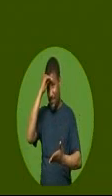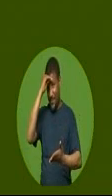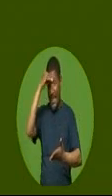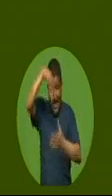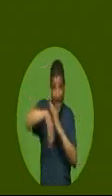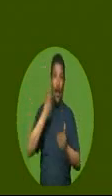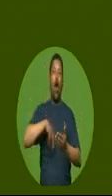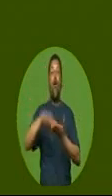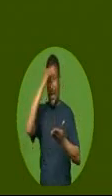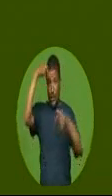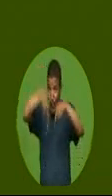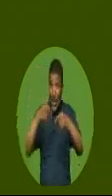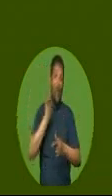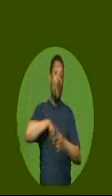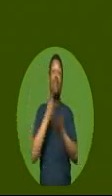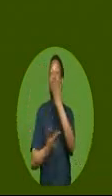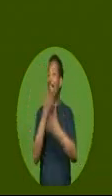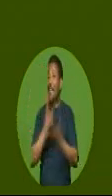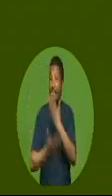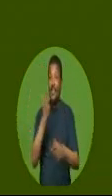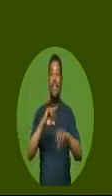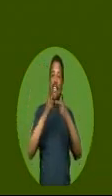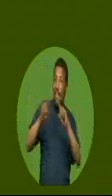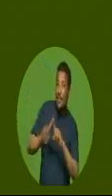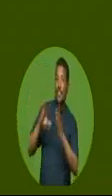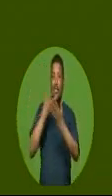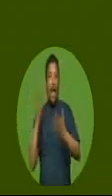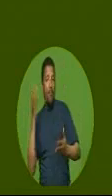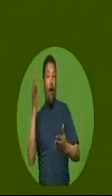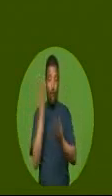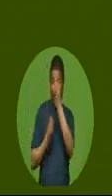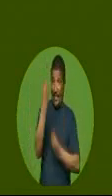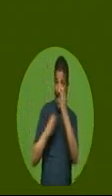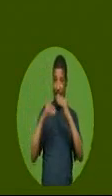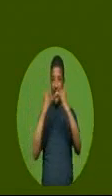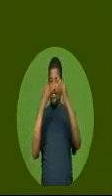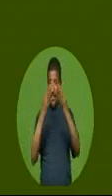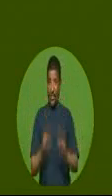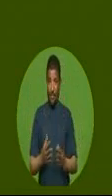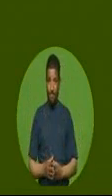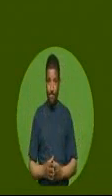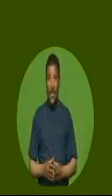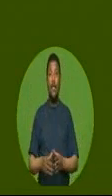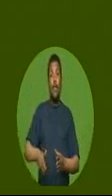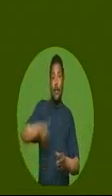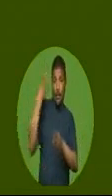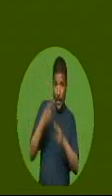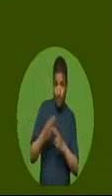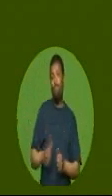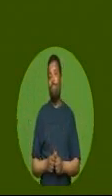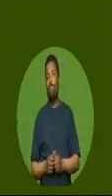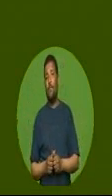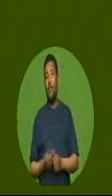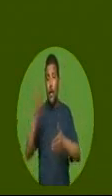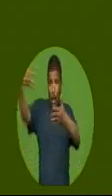lesson today, we have discussed the different types of trade restrictions, namely